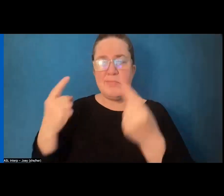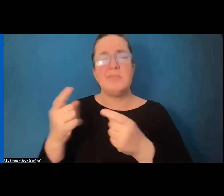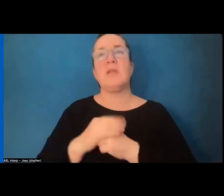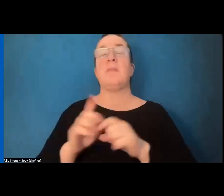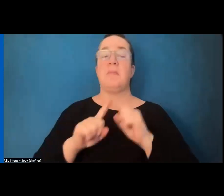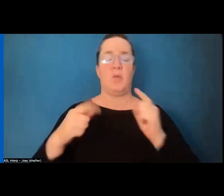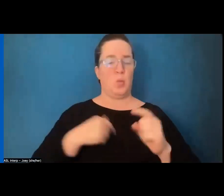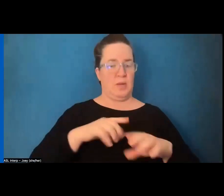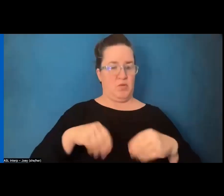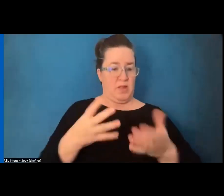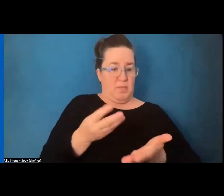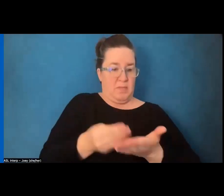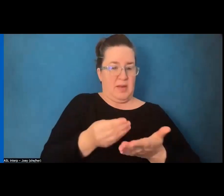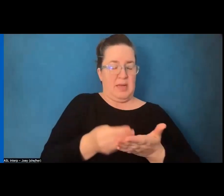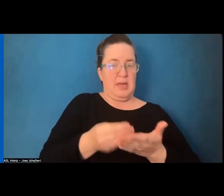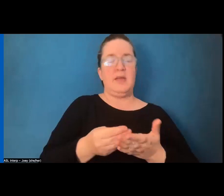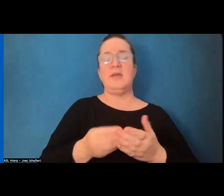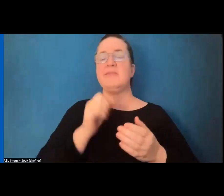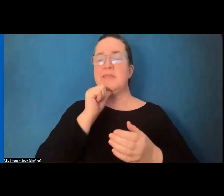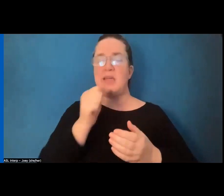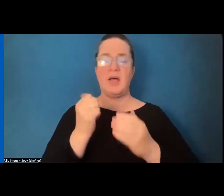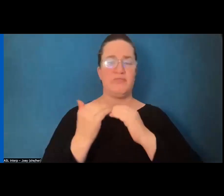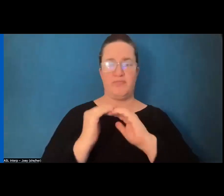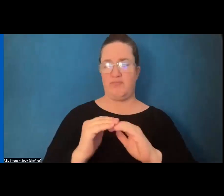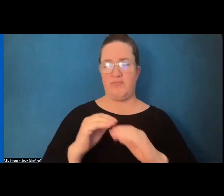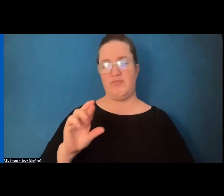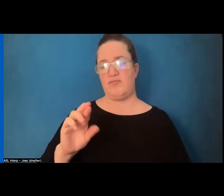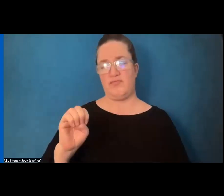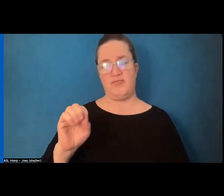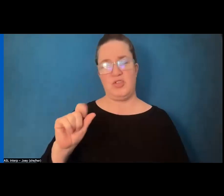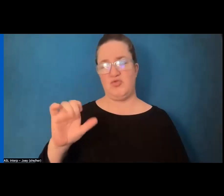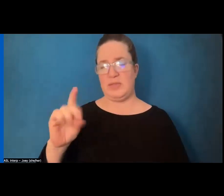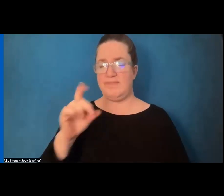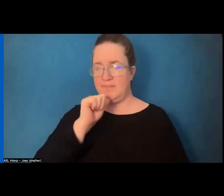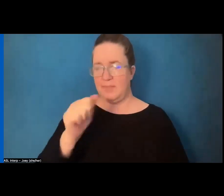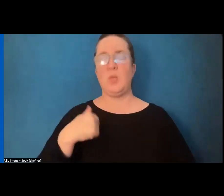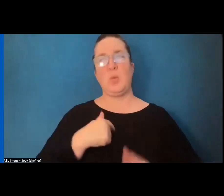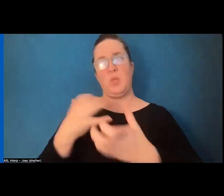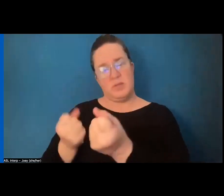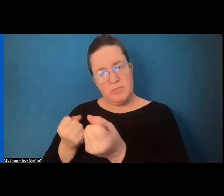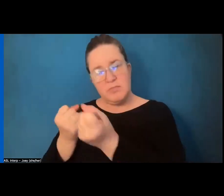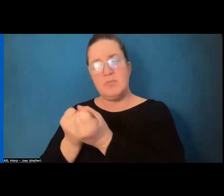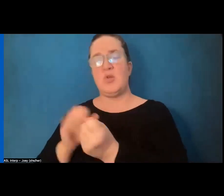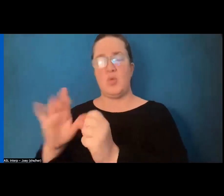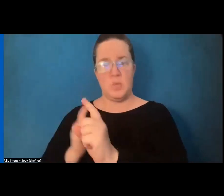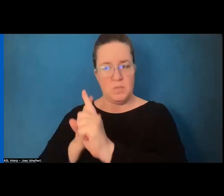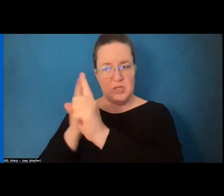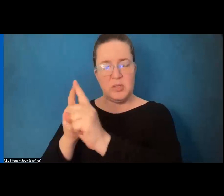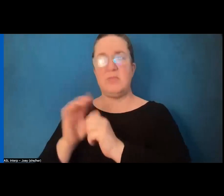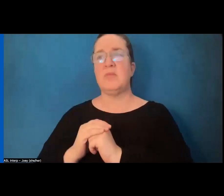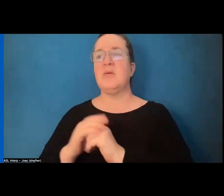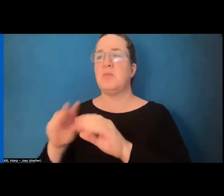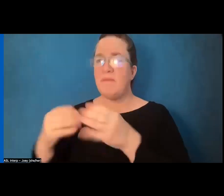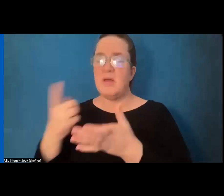do. Our goal is to boost your ability to invest in your missions and the communities that you serve in whatever ways